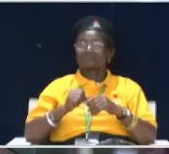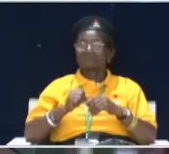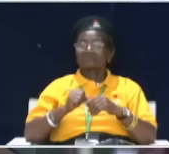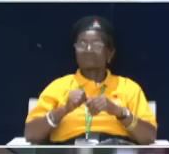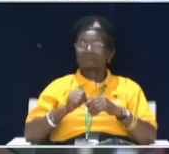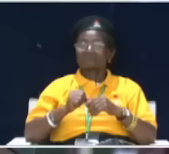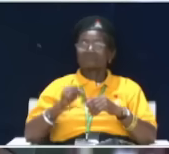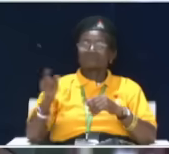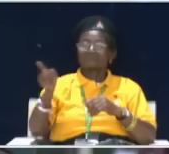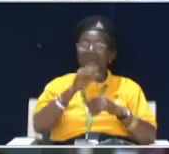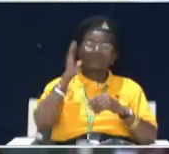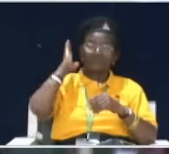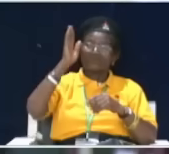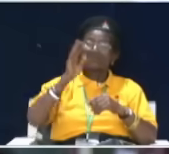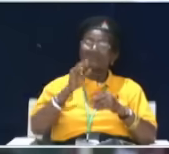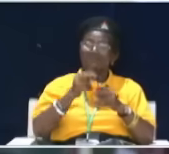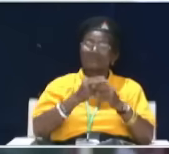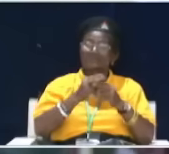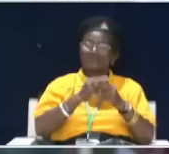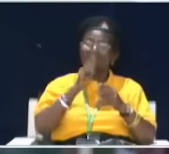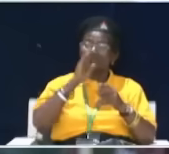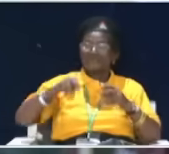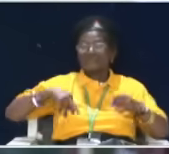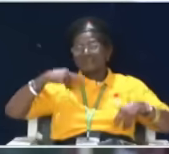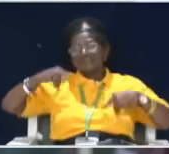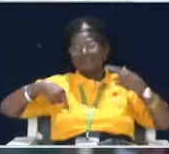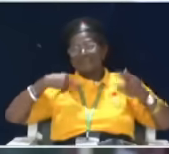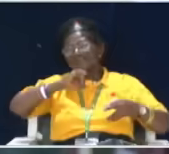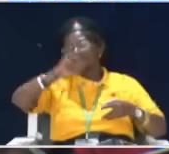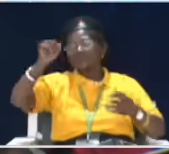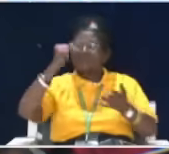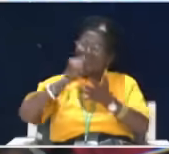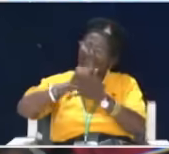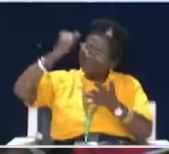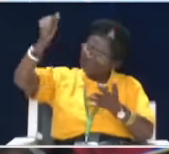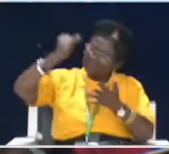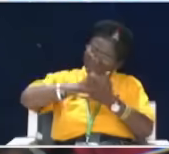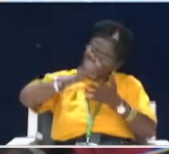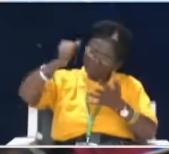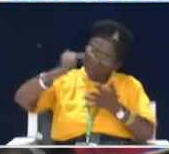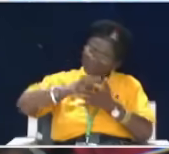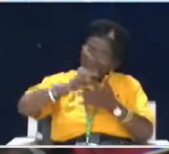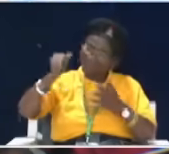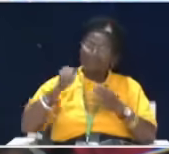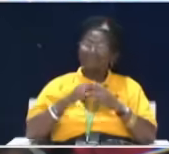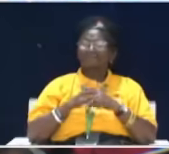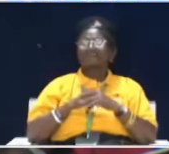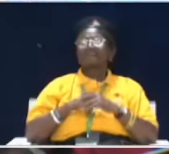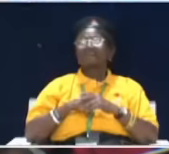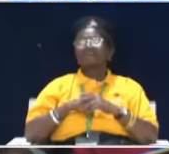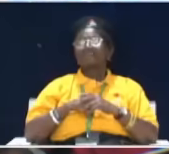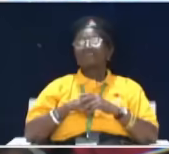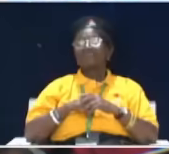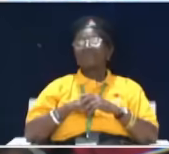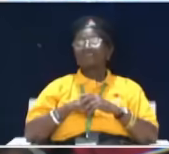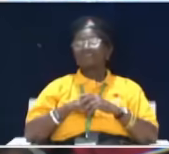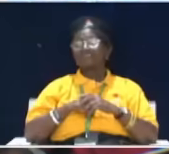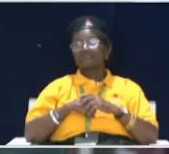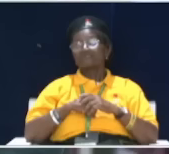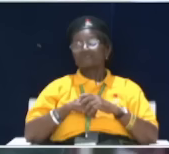you will soon be rejoicing. Amen. Ko ni pe ko ni jina.